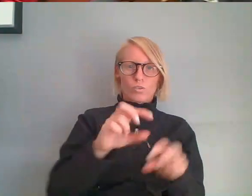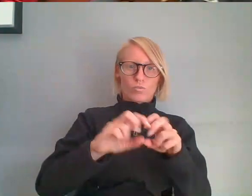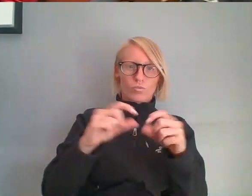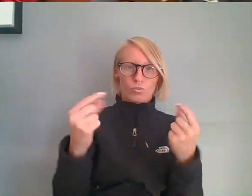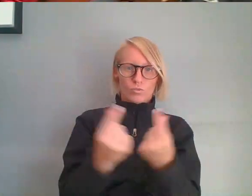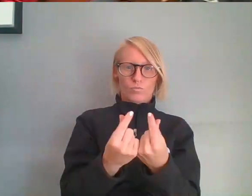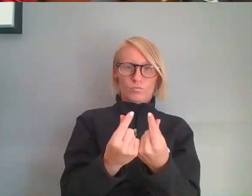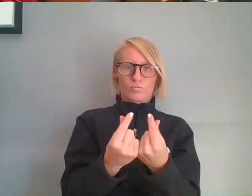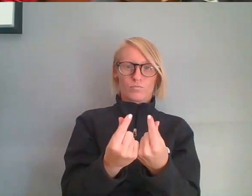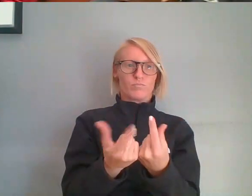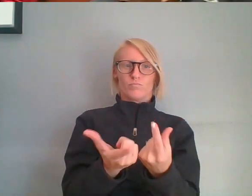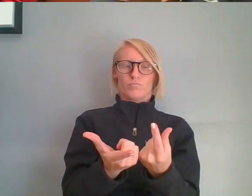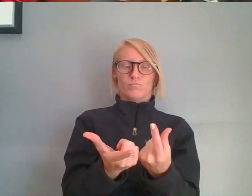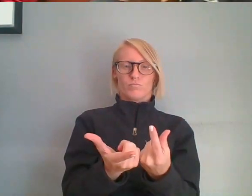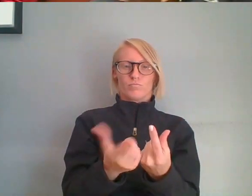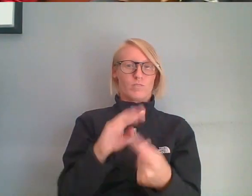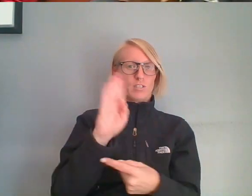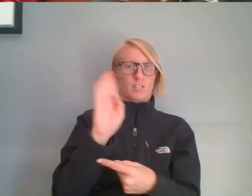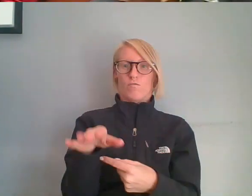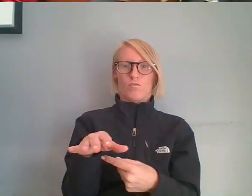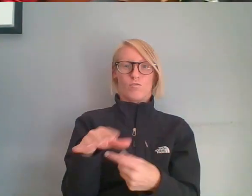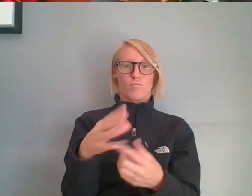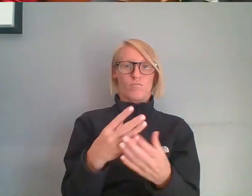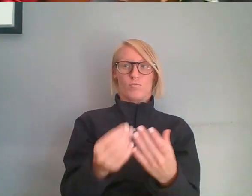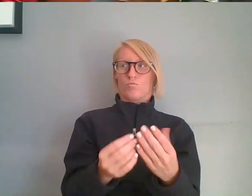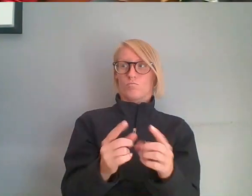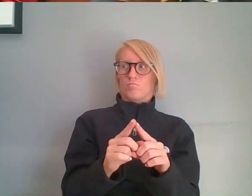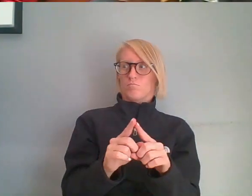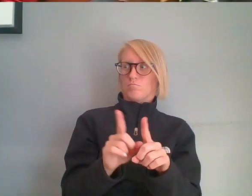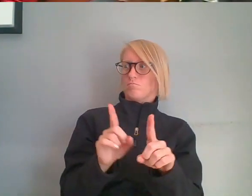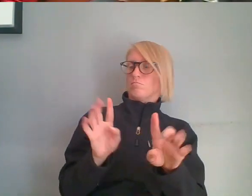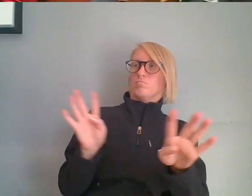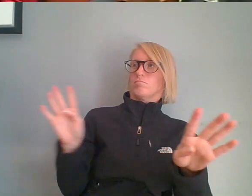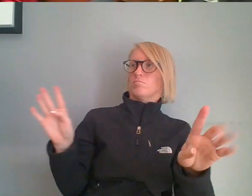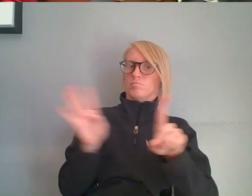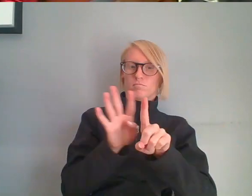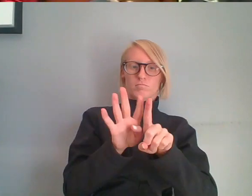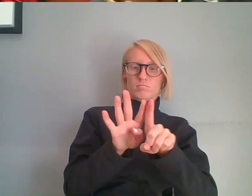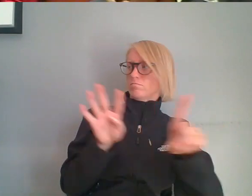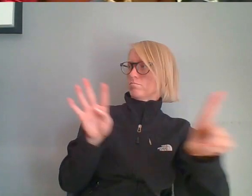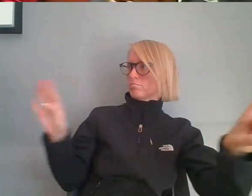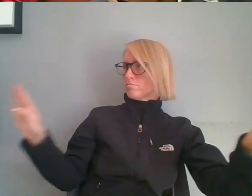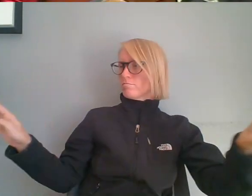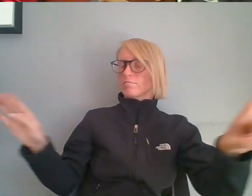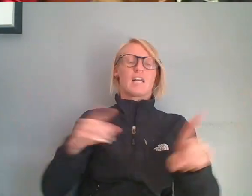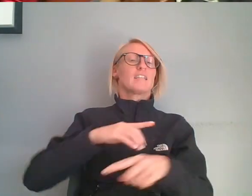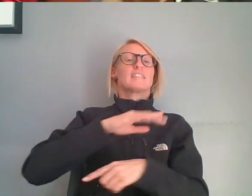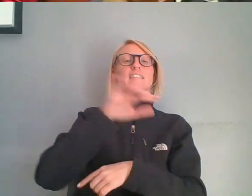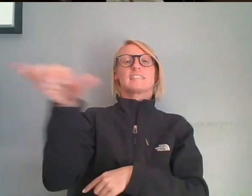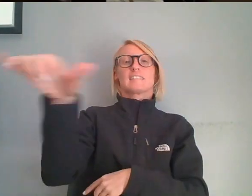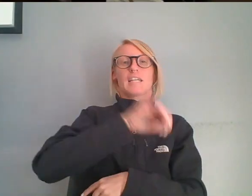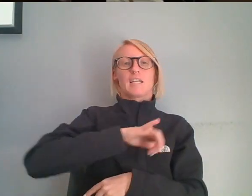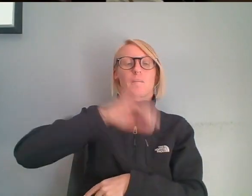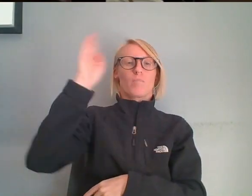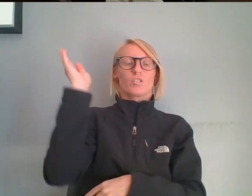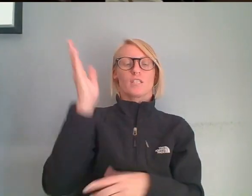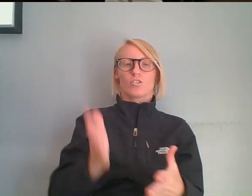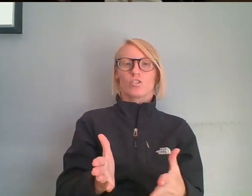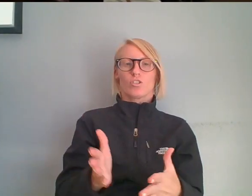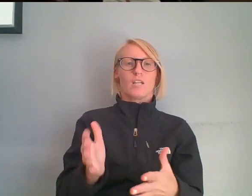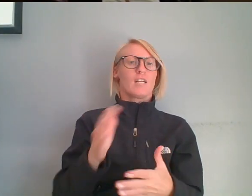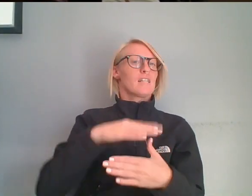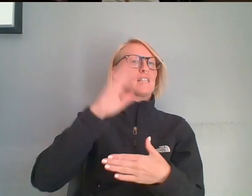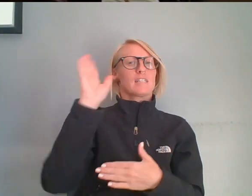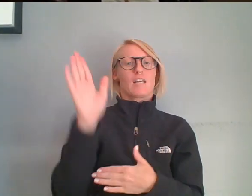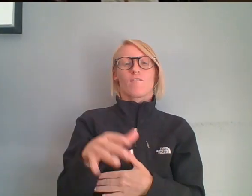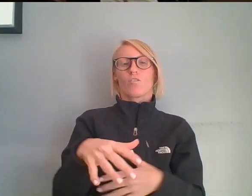I'm not joking. Never lose your tour group. The same is true as a presenter. Never lose your audience. The way